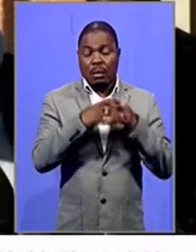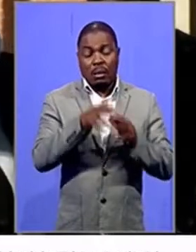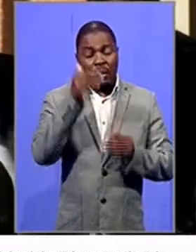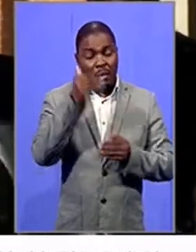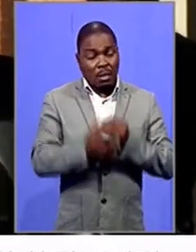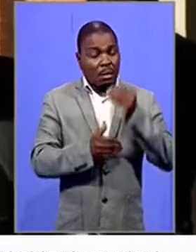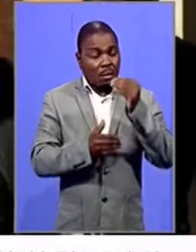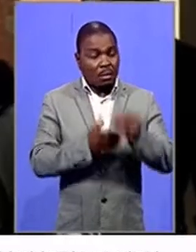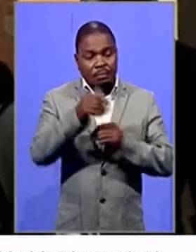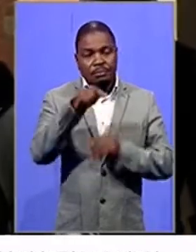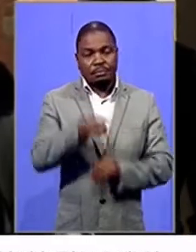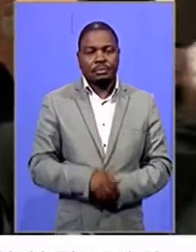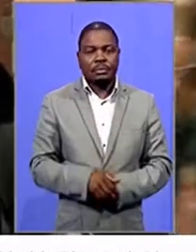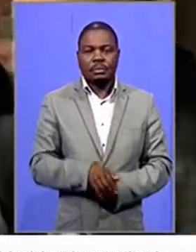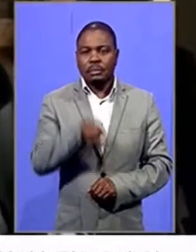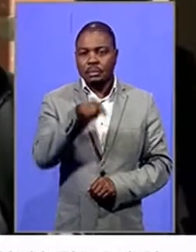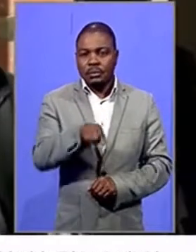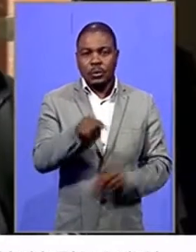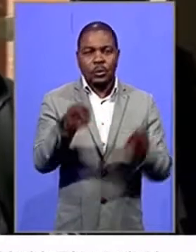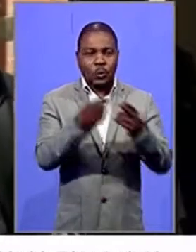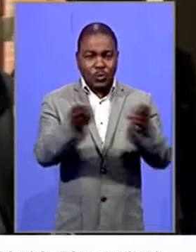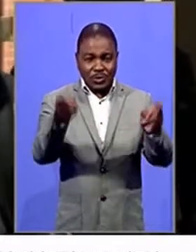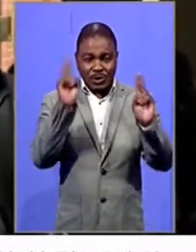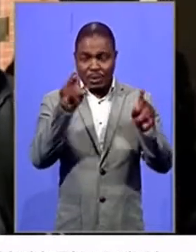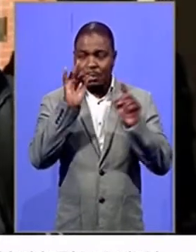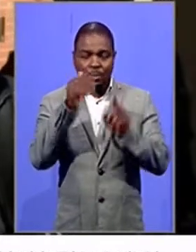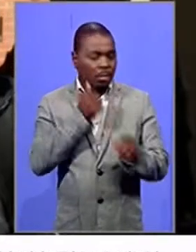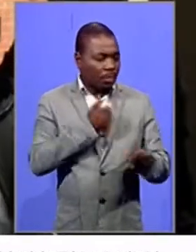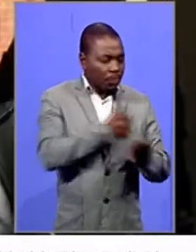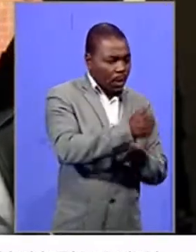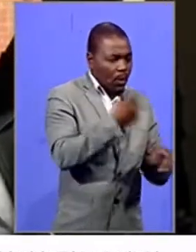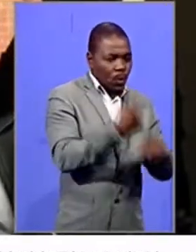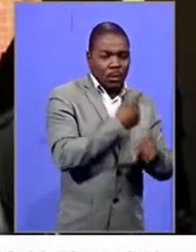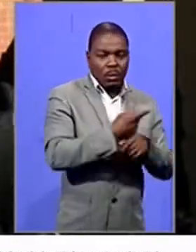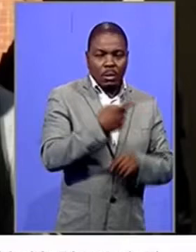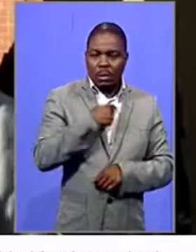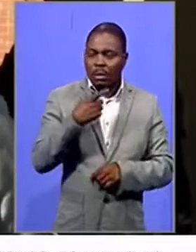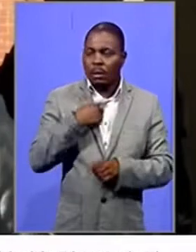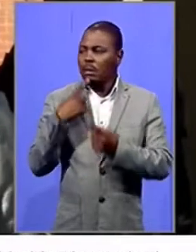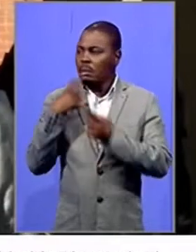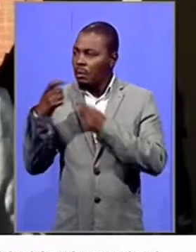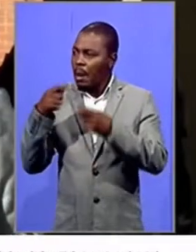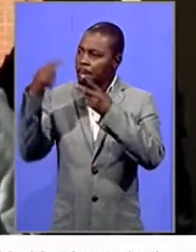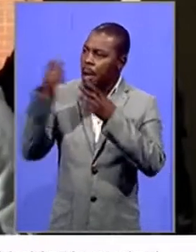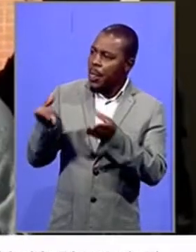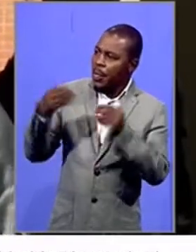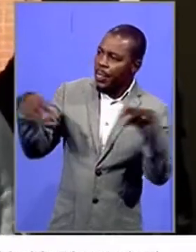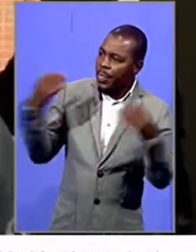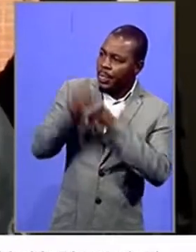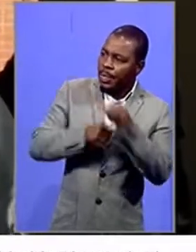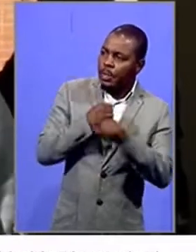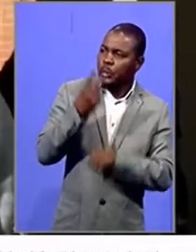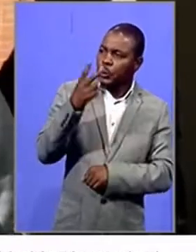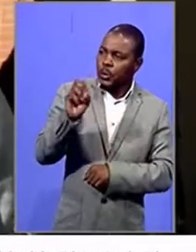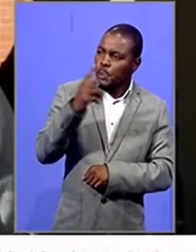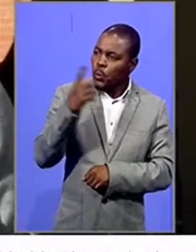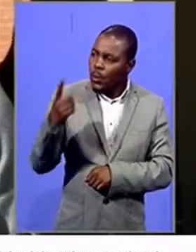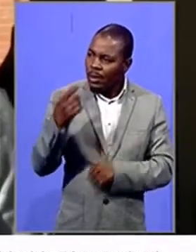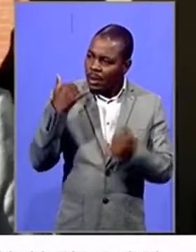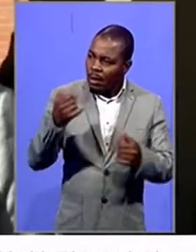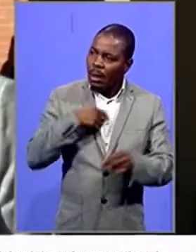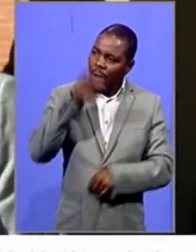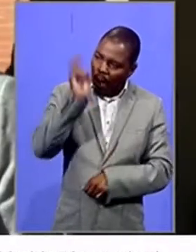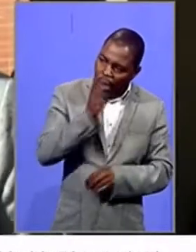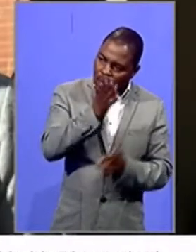letsatsi mona ke ditshoso university ya ditshoso ha o bua o re ha ke a fumana di marks tsa ka tsa 2021 jwale ke pheta